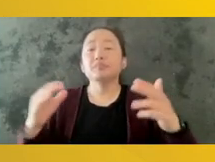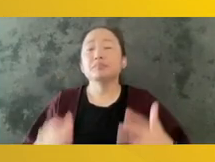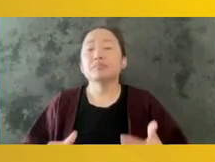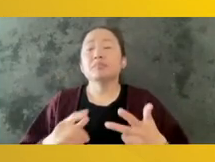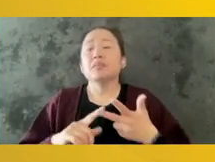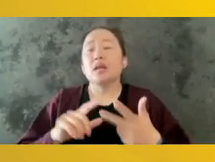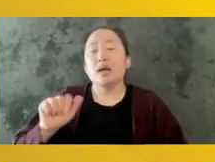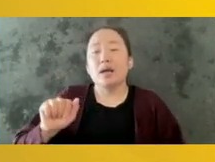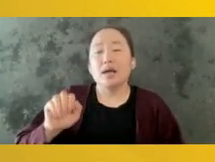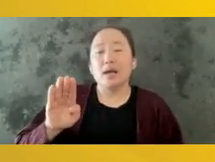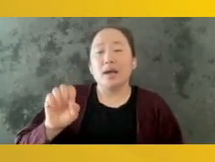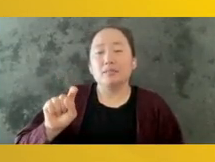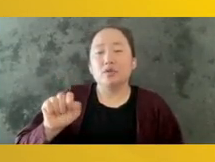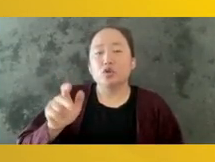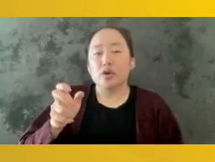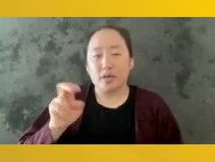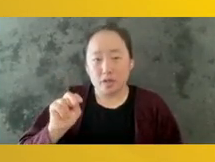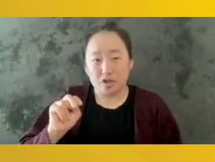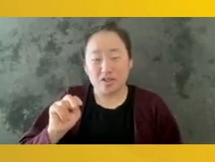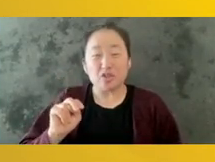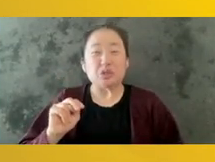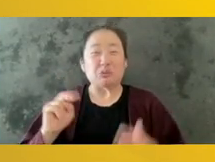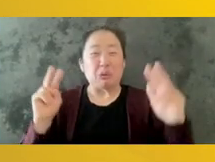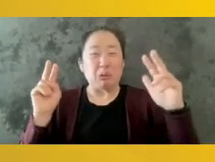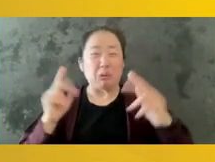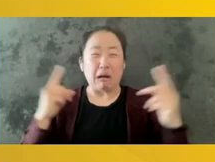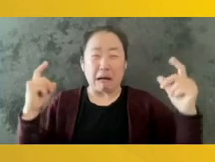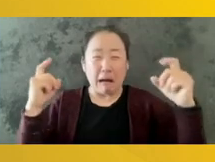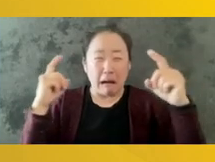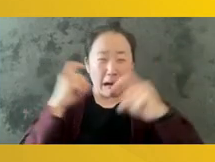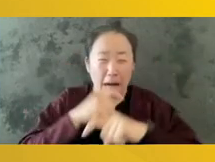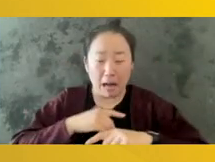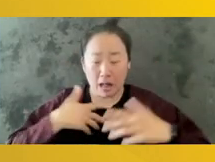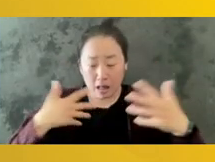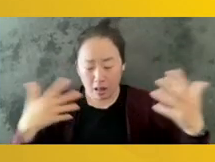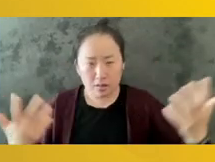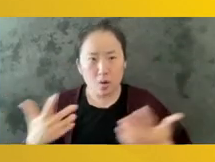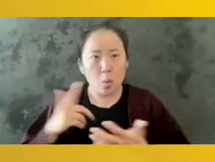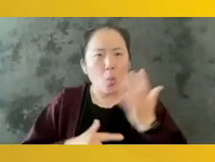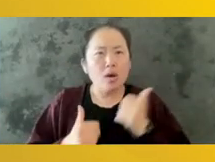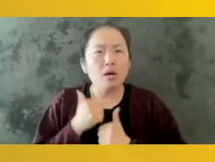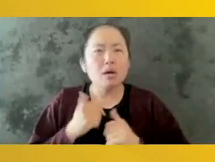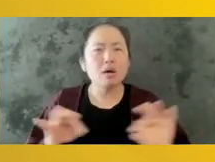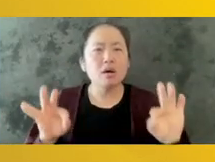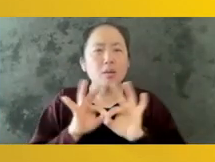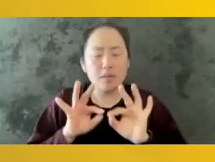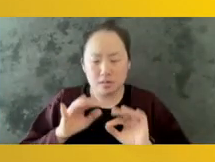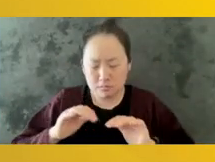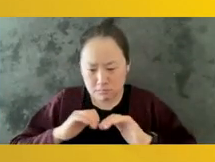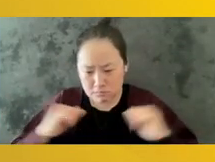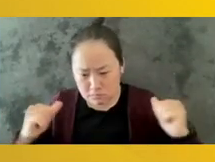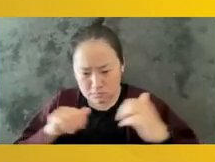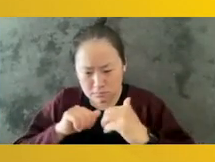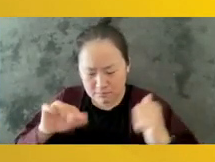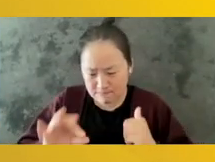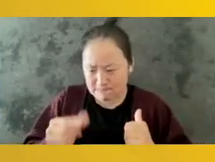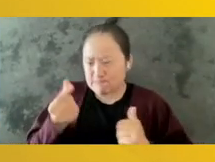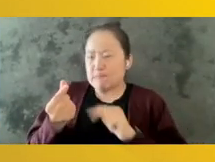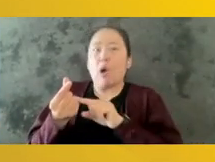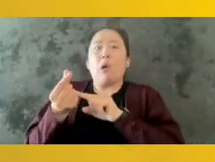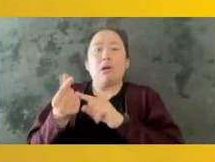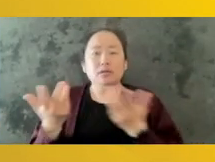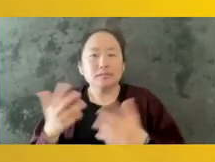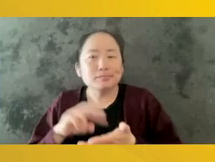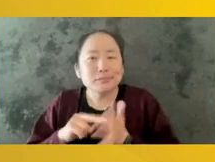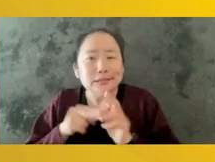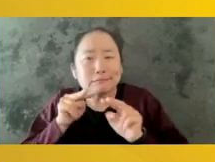and focusing on what's important. So this includes looking at data, organizing data, trying to figure